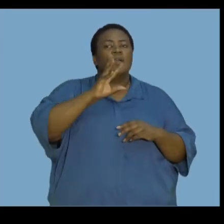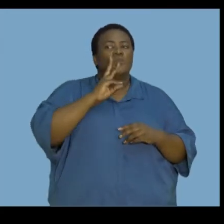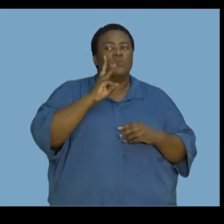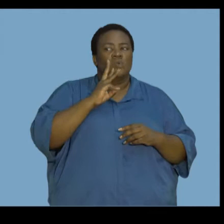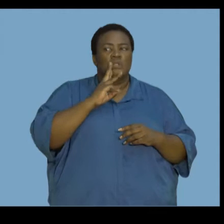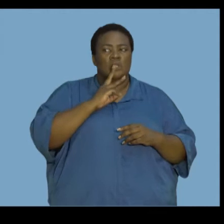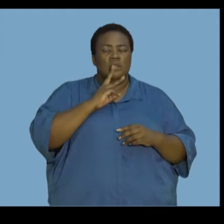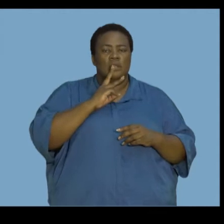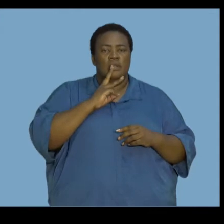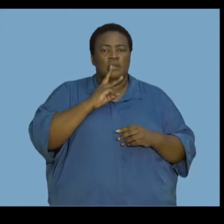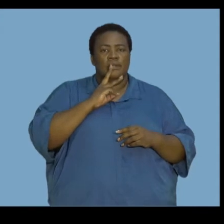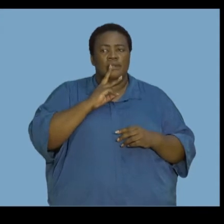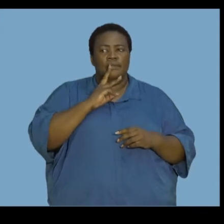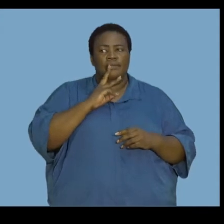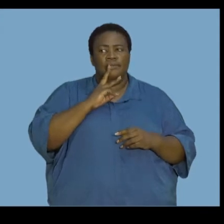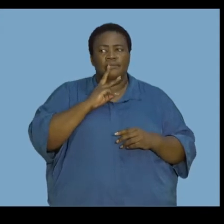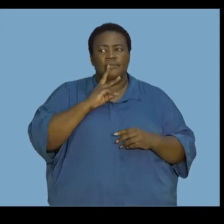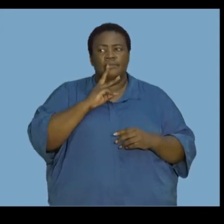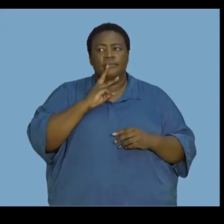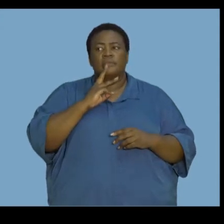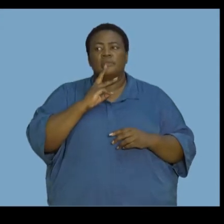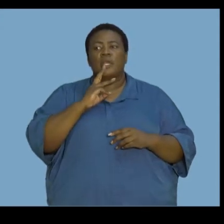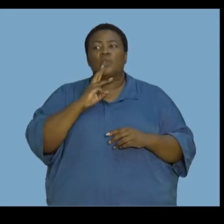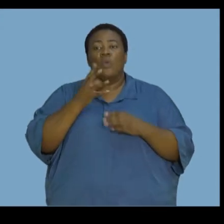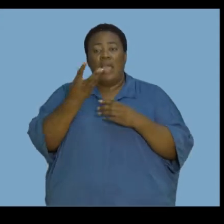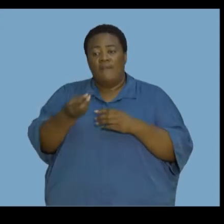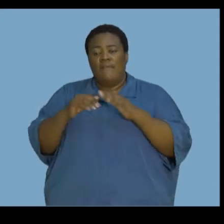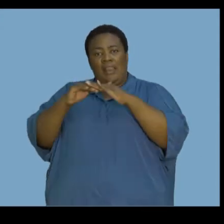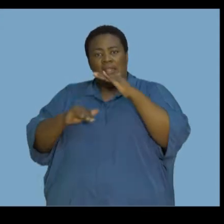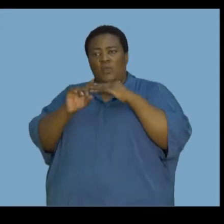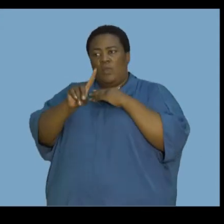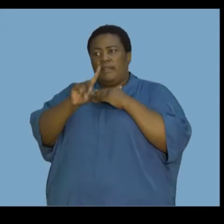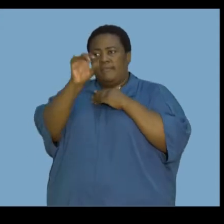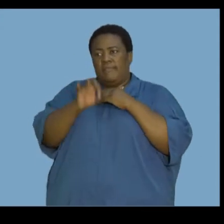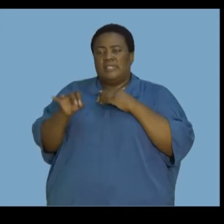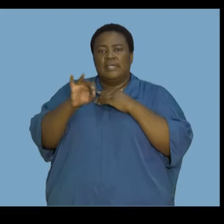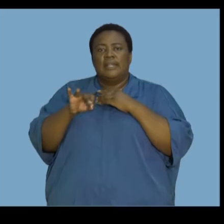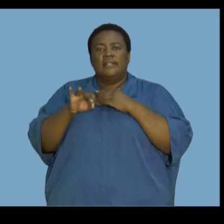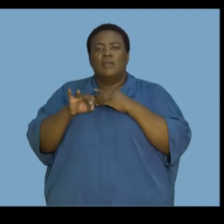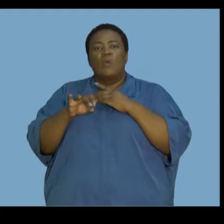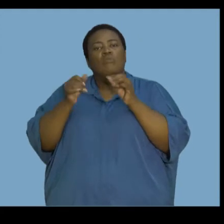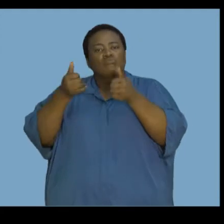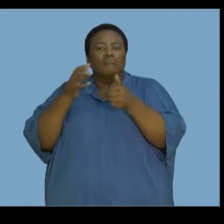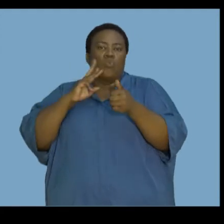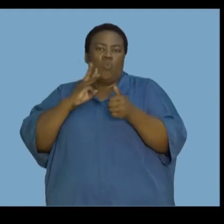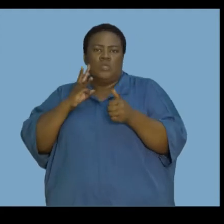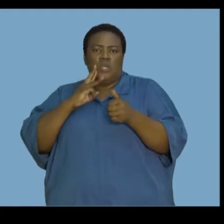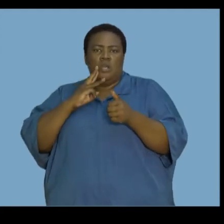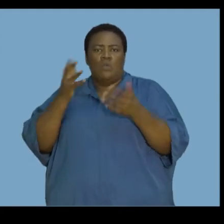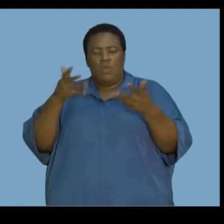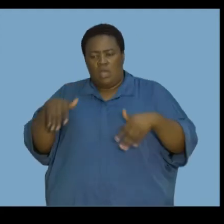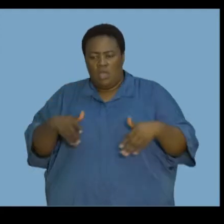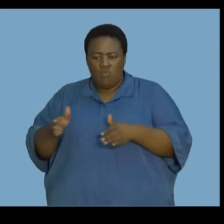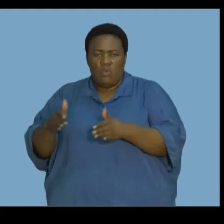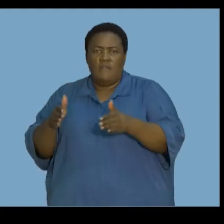frozen water is in our glaciers and ice sheets, and we have less than 1% of liquid fresh water in